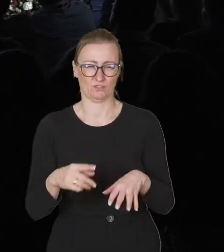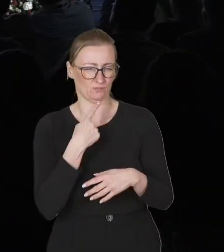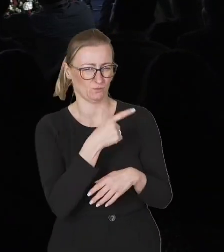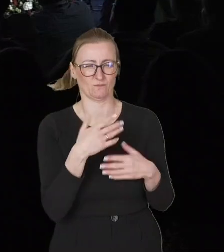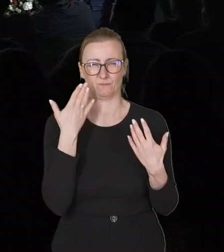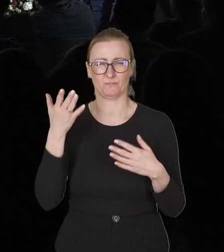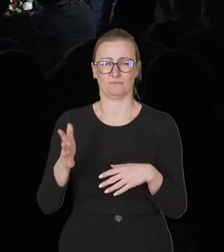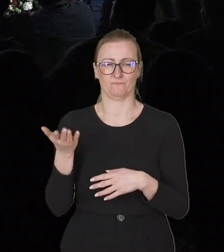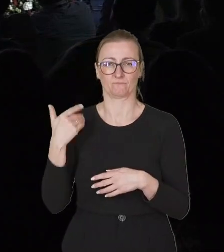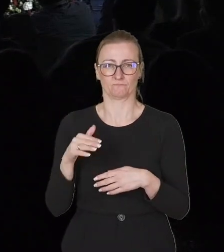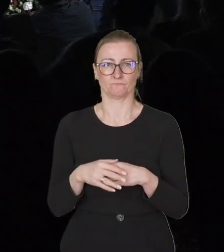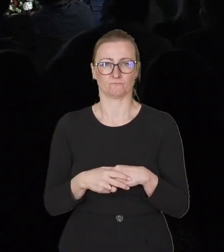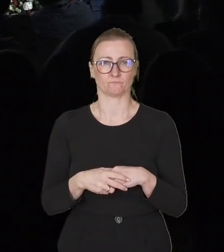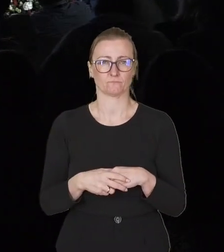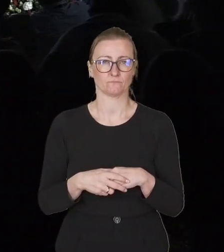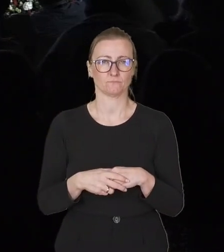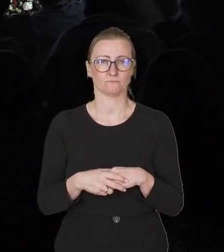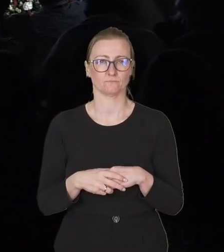autumn.